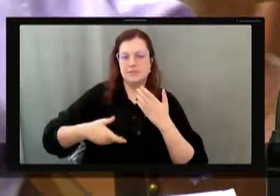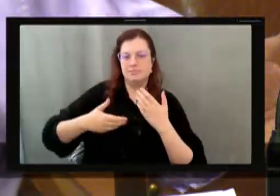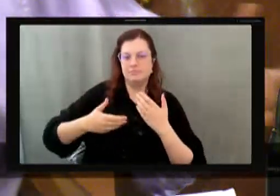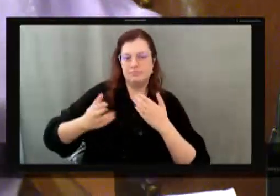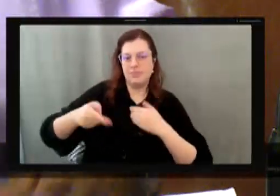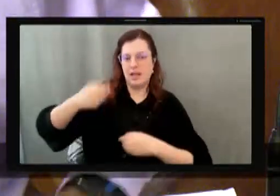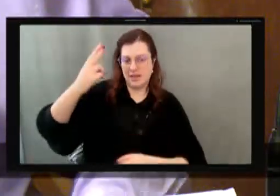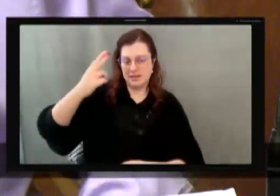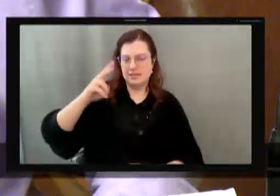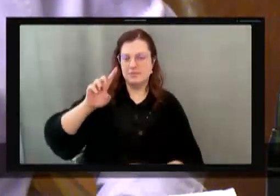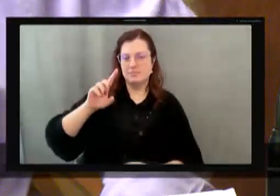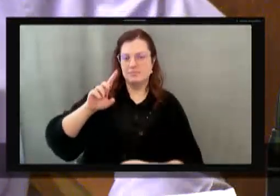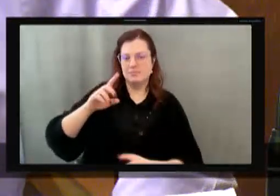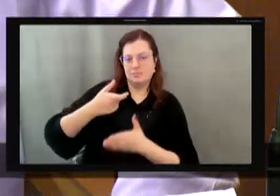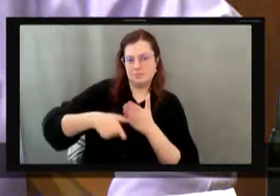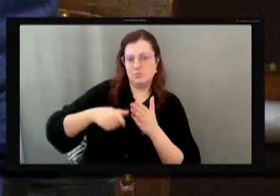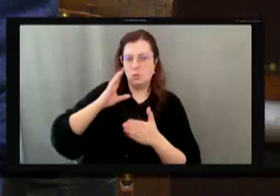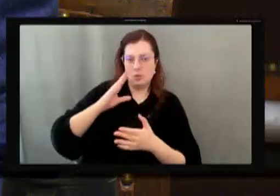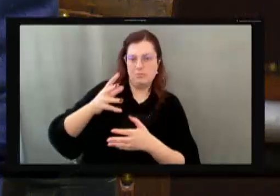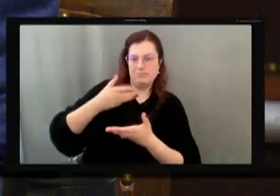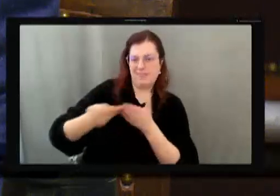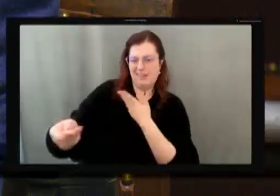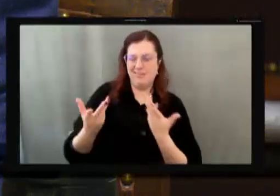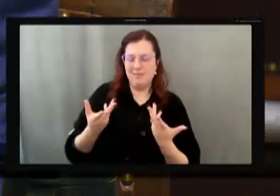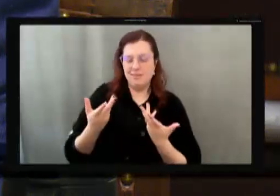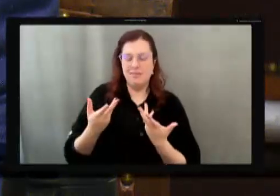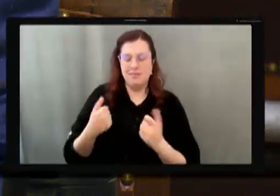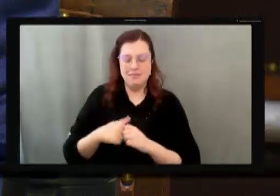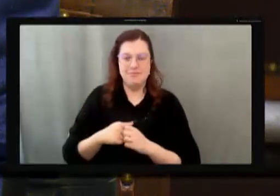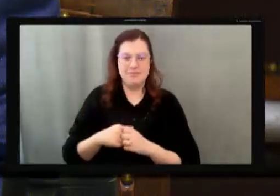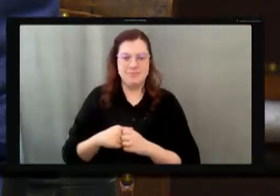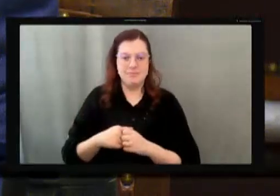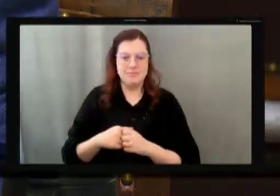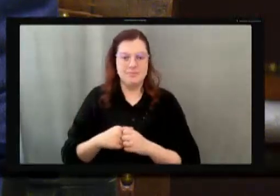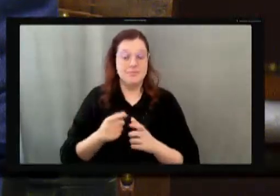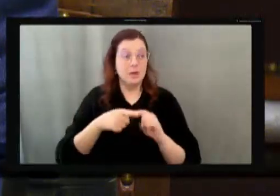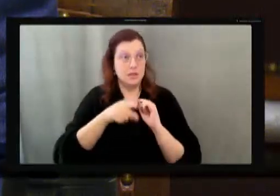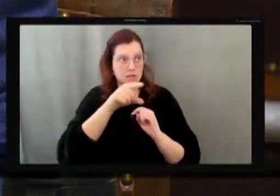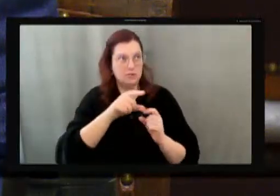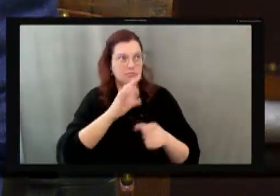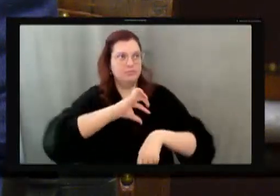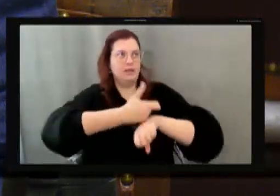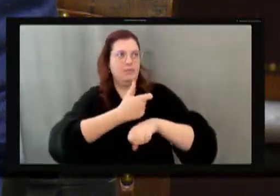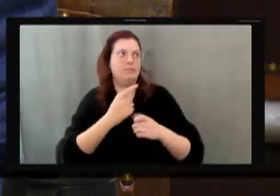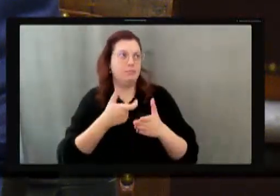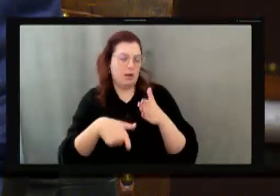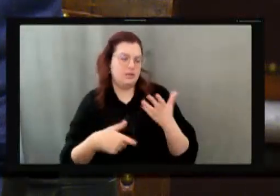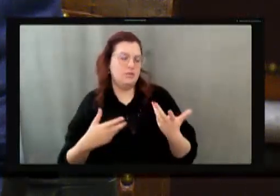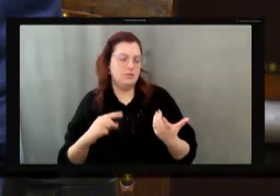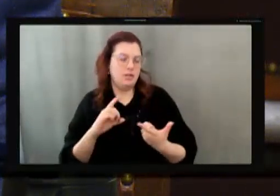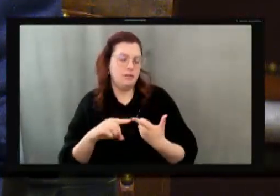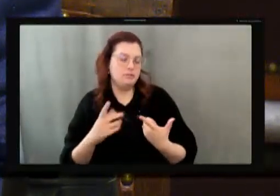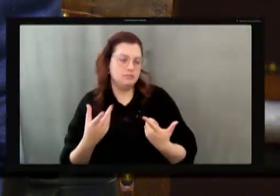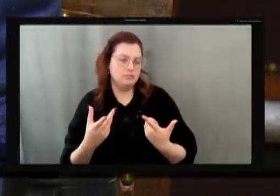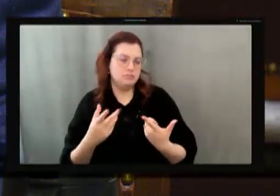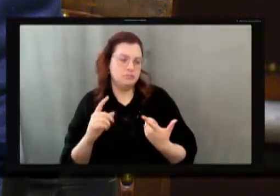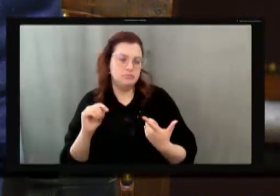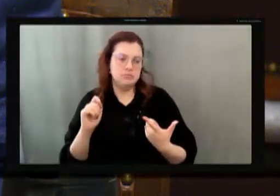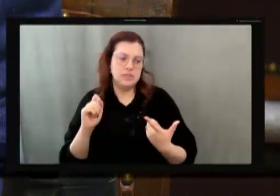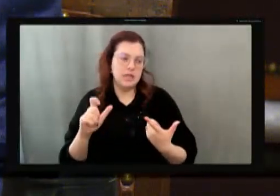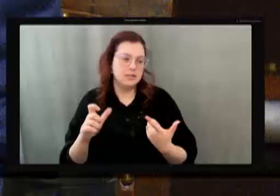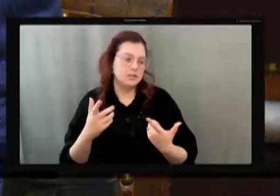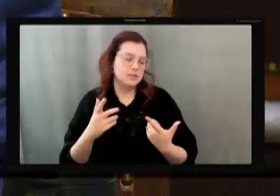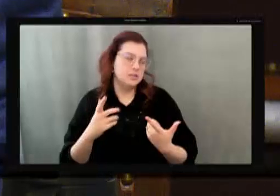highest asking price is the person who gets the property. Yeah, but basically, you start at the up price and way of back taxes and things of that